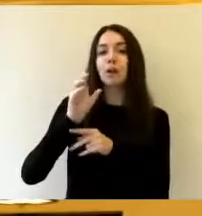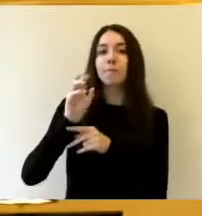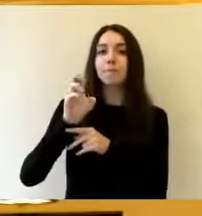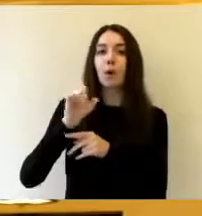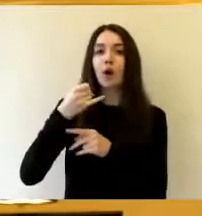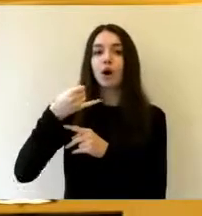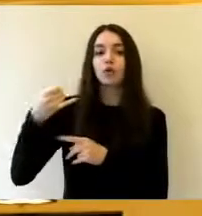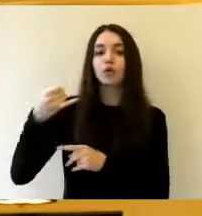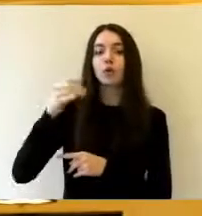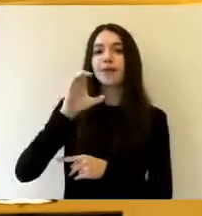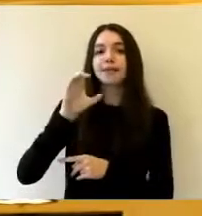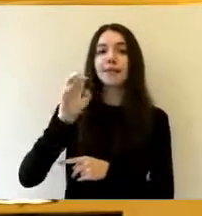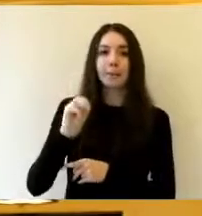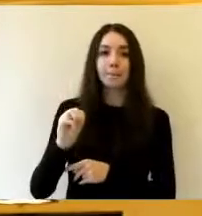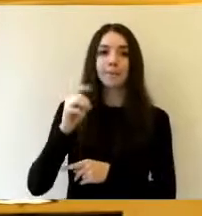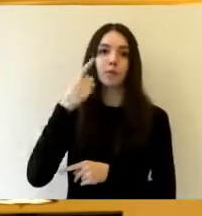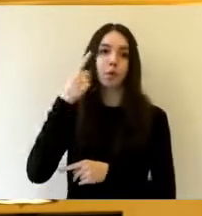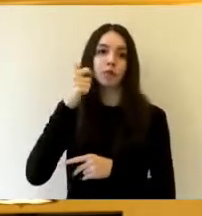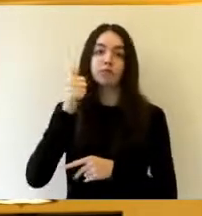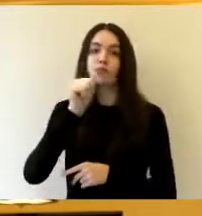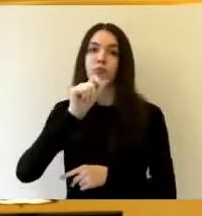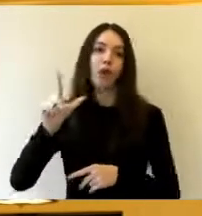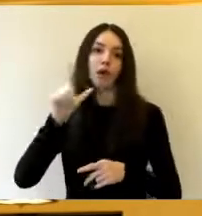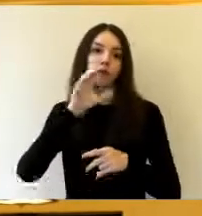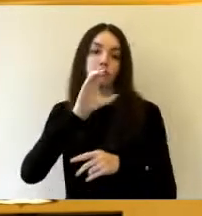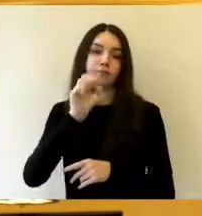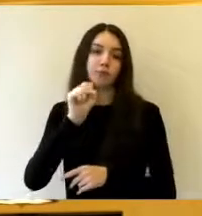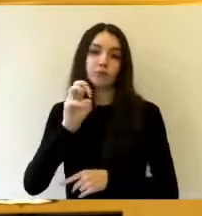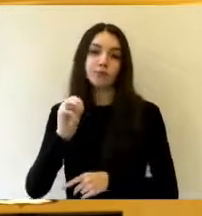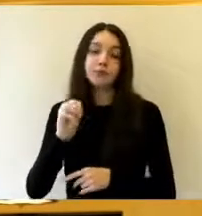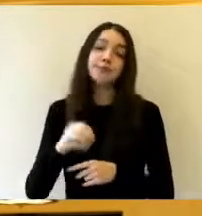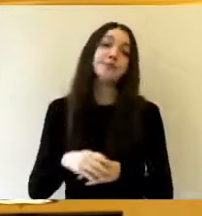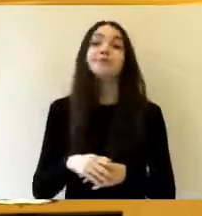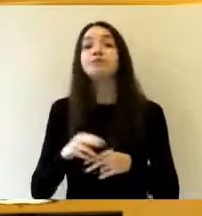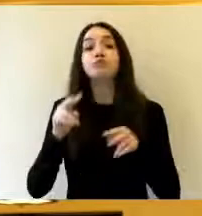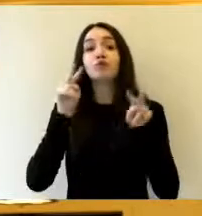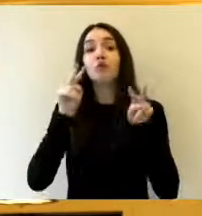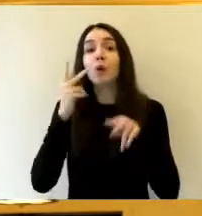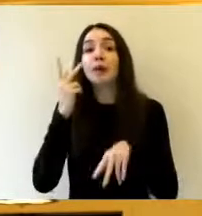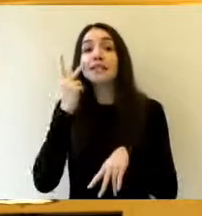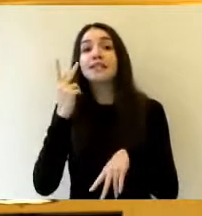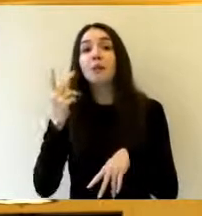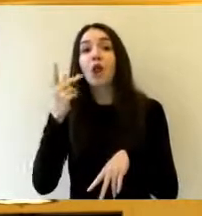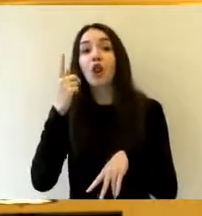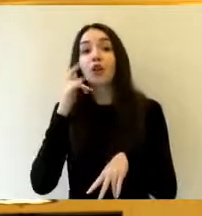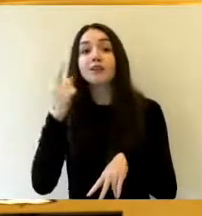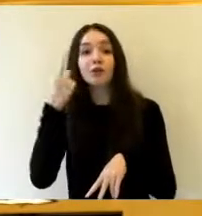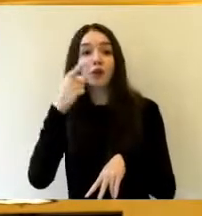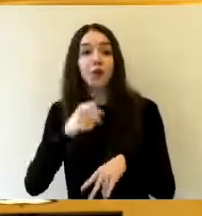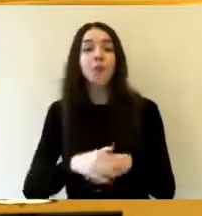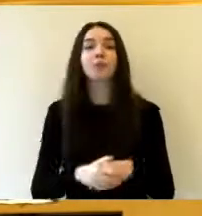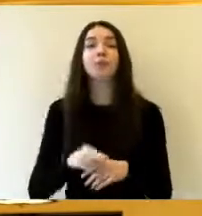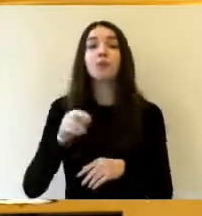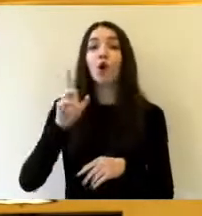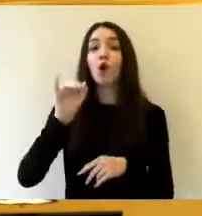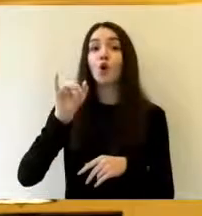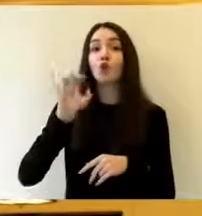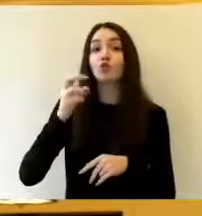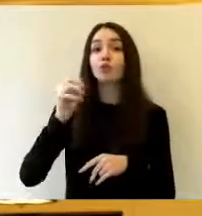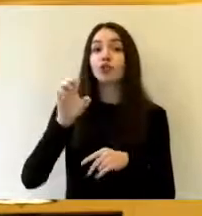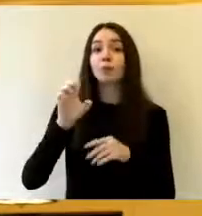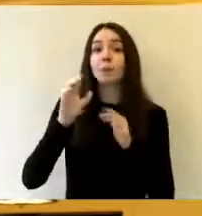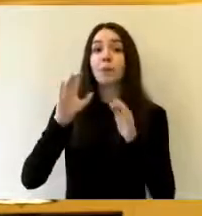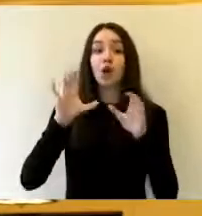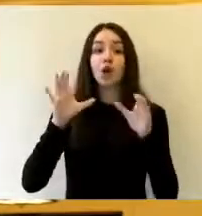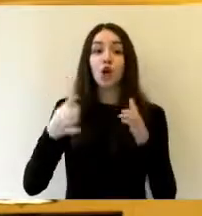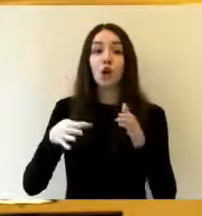all the platforms, and we look forward to seeing what this looks like on your end. Our Richmond chapter chose this month's